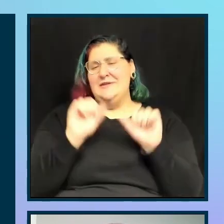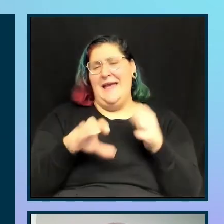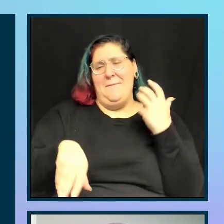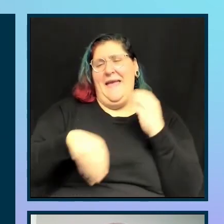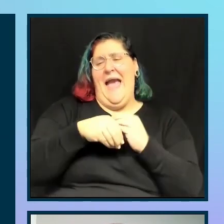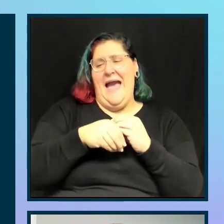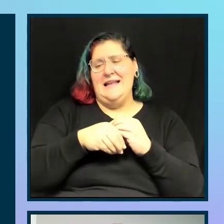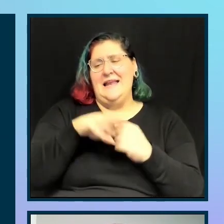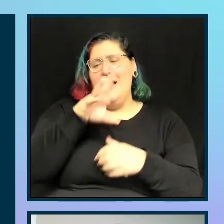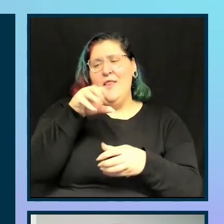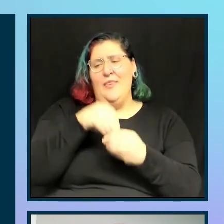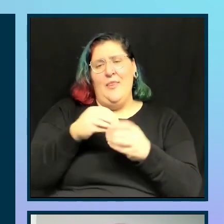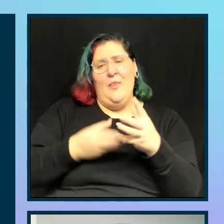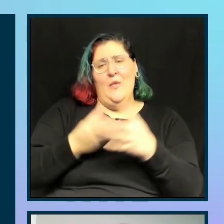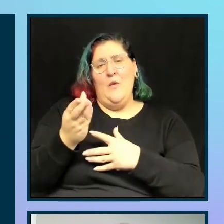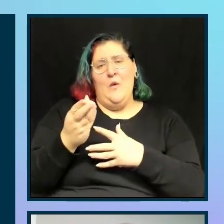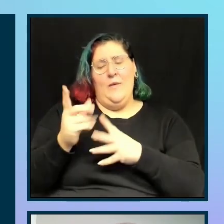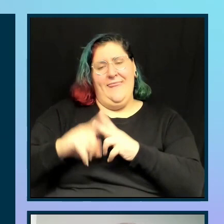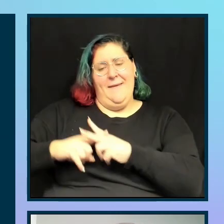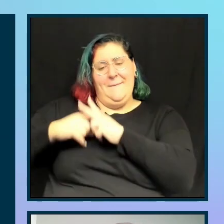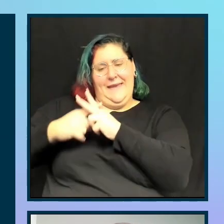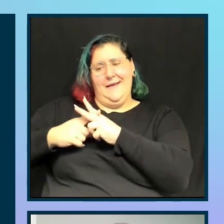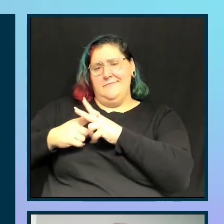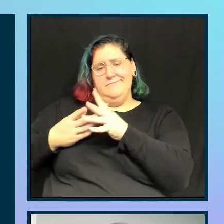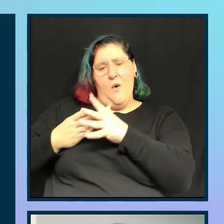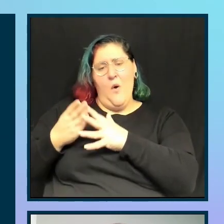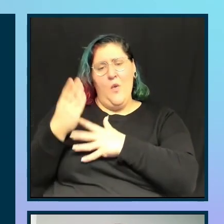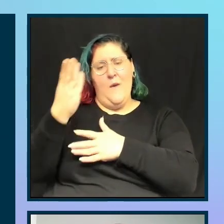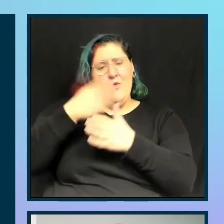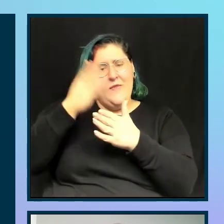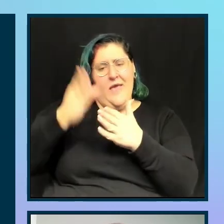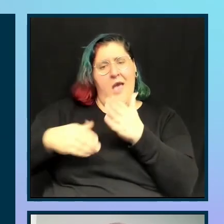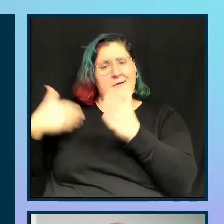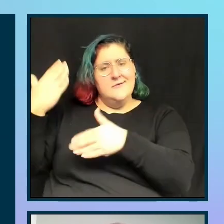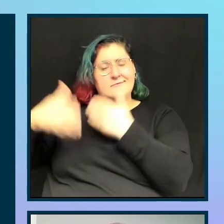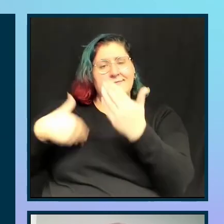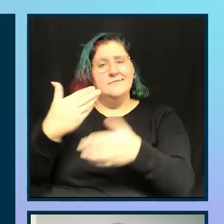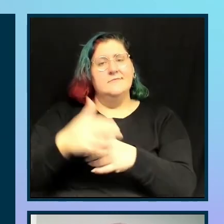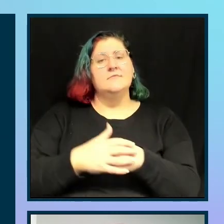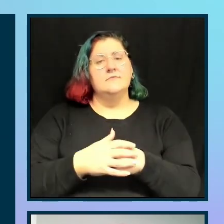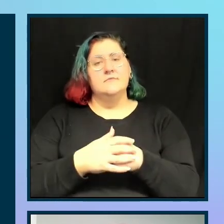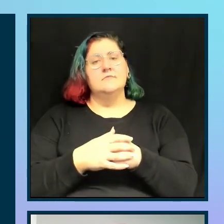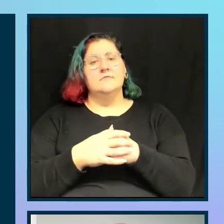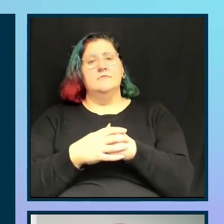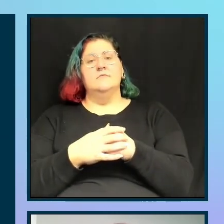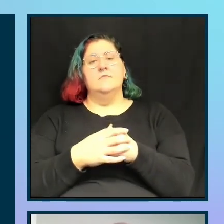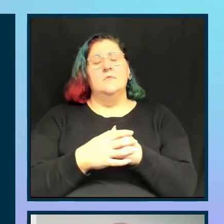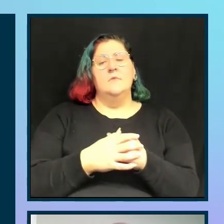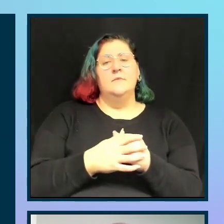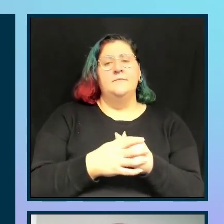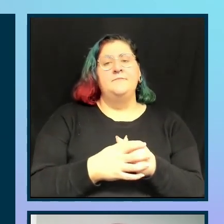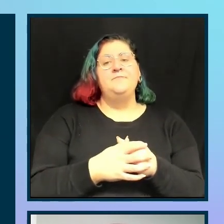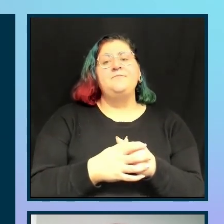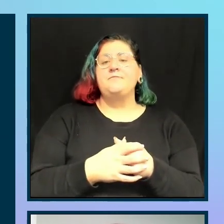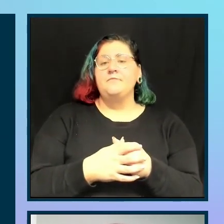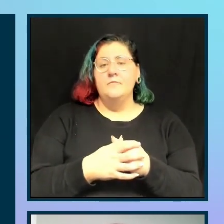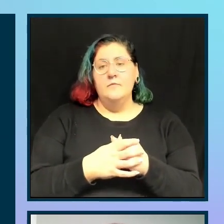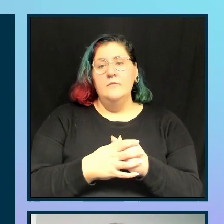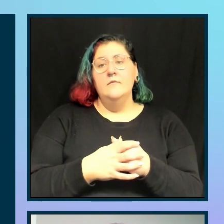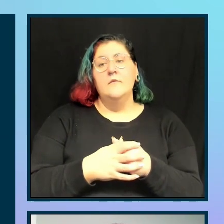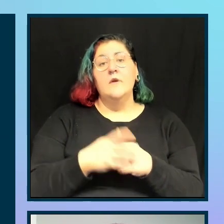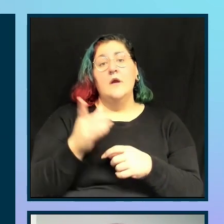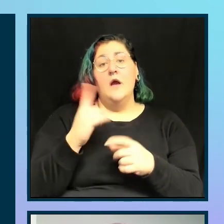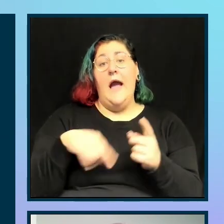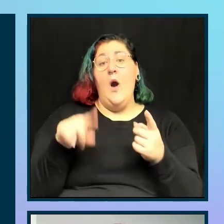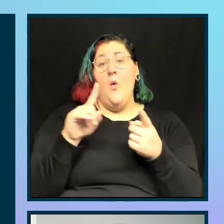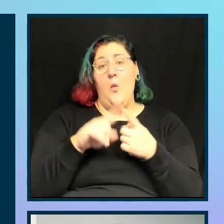to insert alt text into the system, because you have an author that's involved during the manuscript and an editing stage as you move down